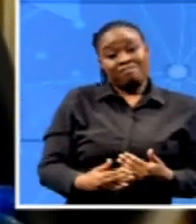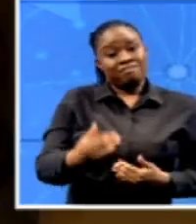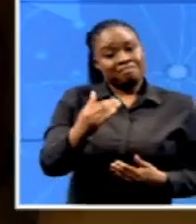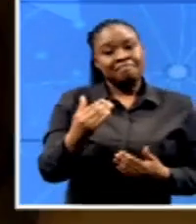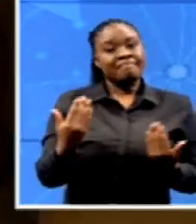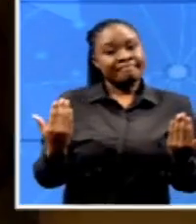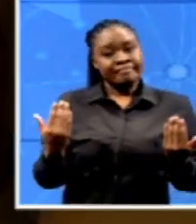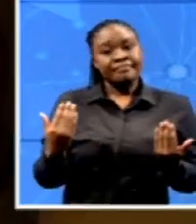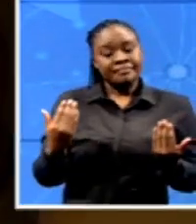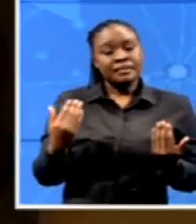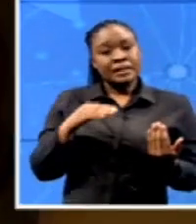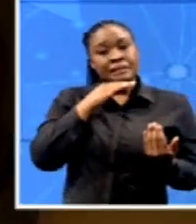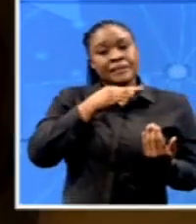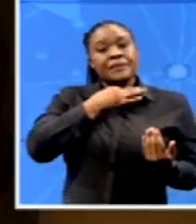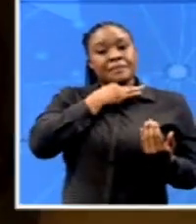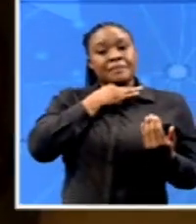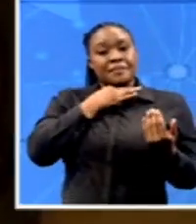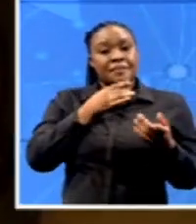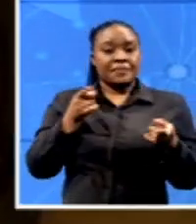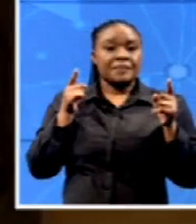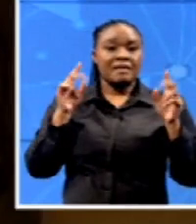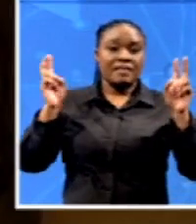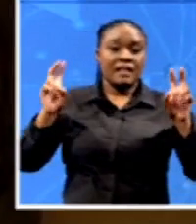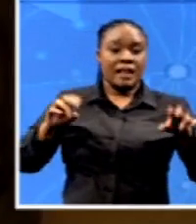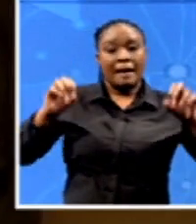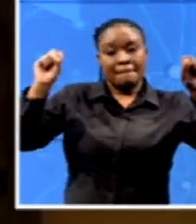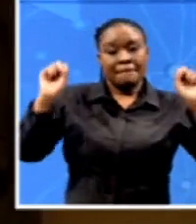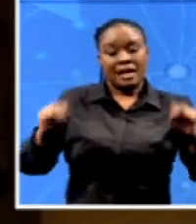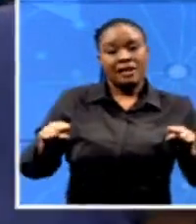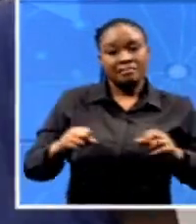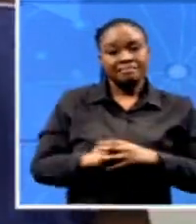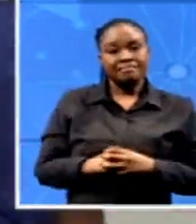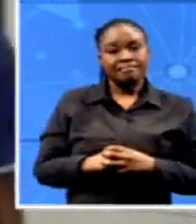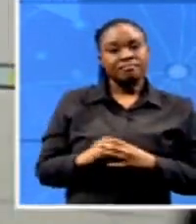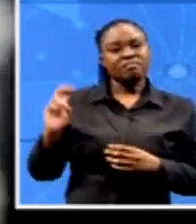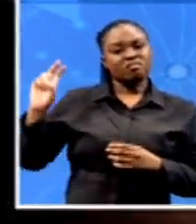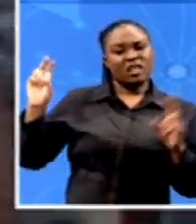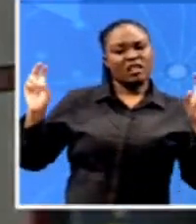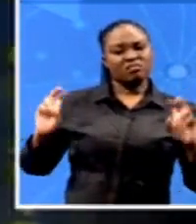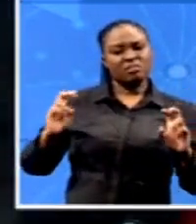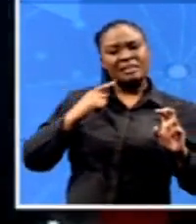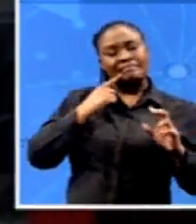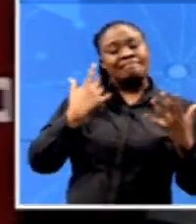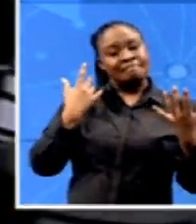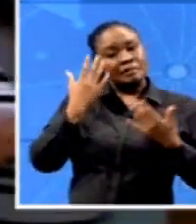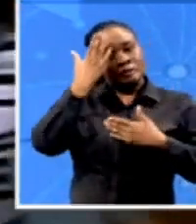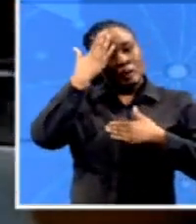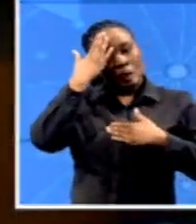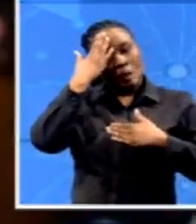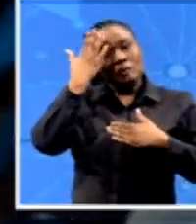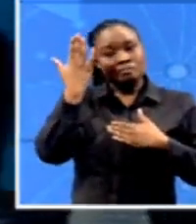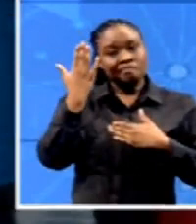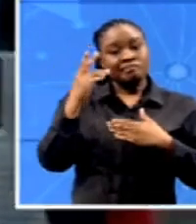shedding. Eskom says it is aware of the economic impact of rolling blackouts on the country, but resolving